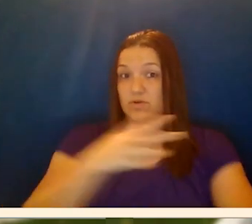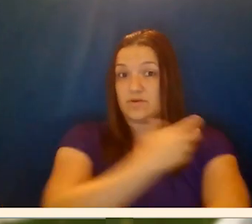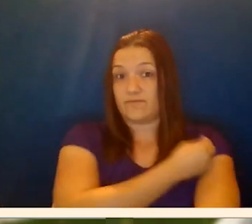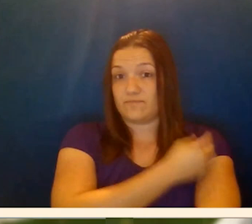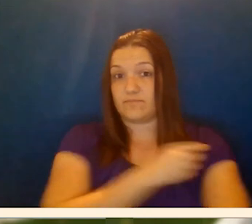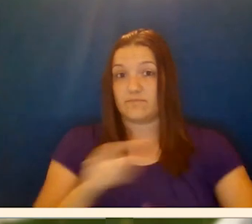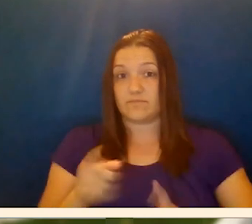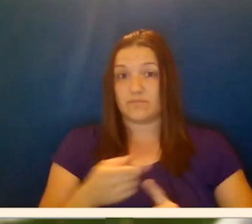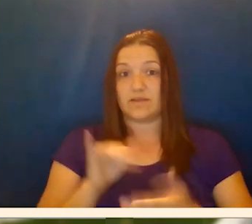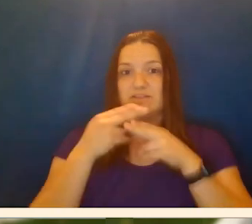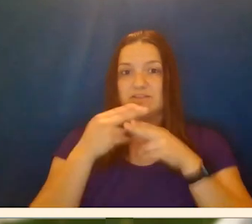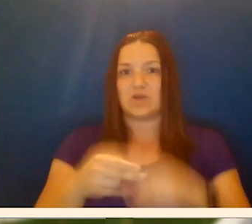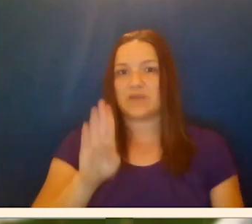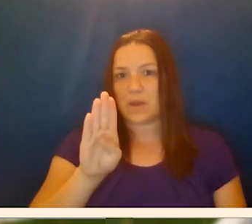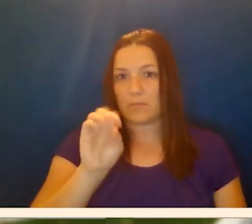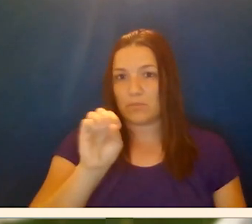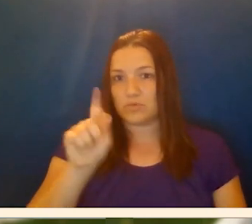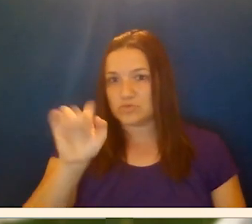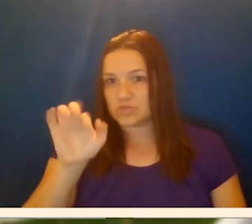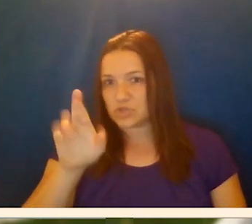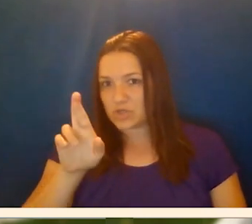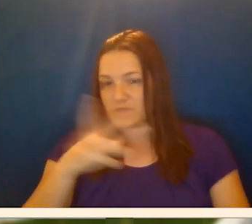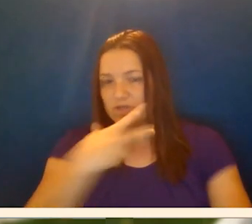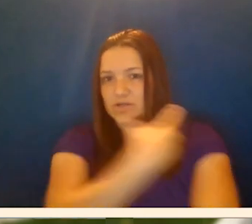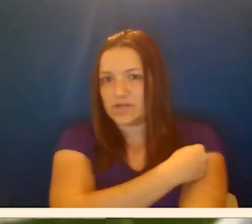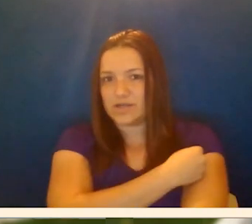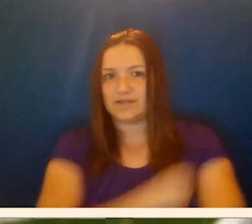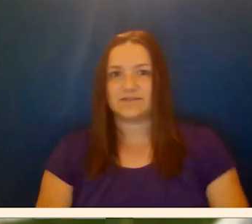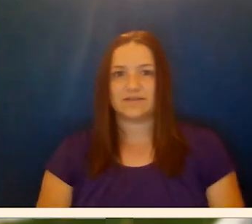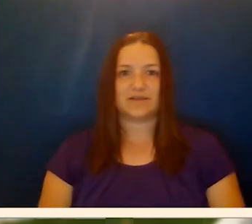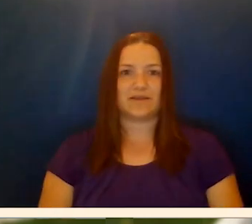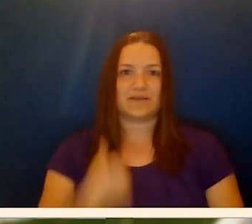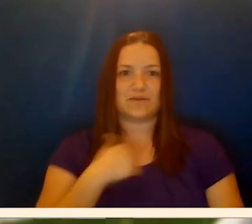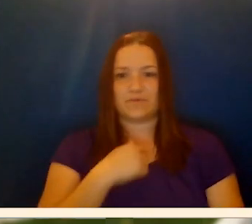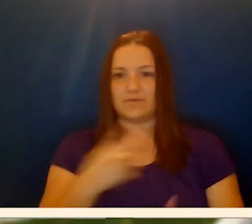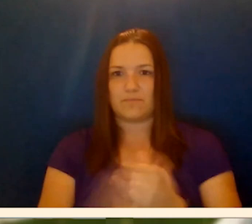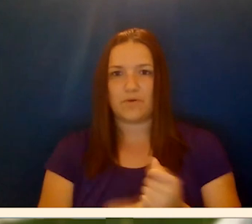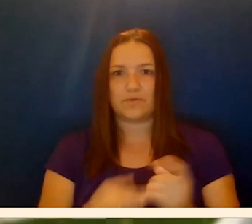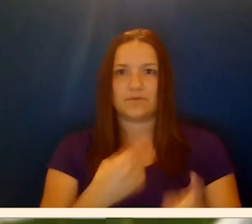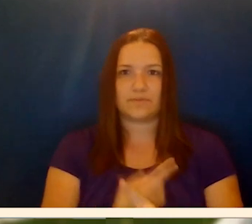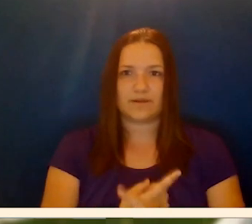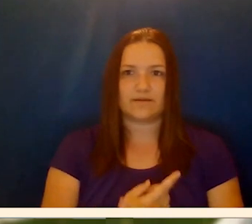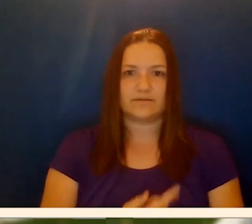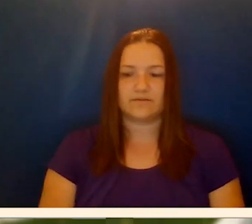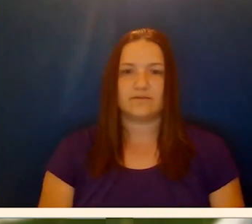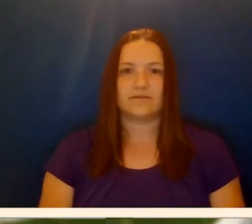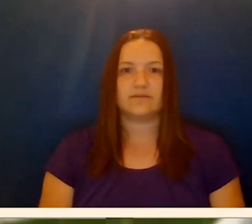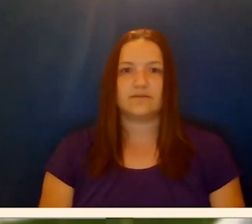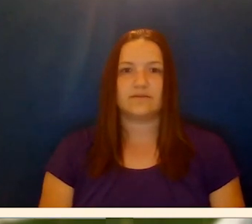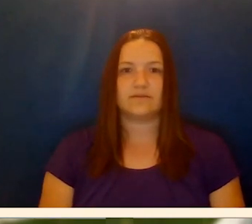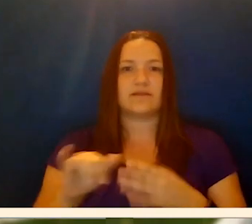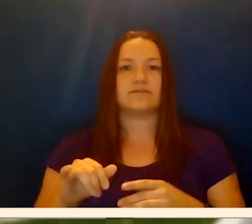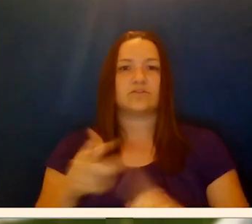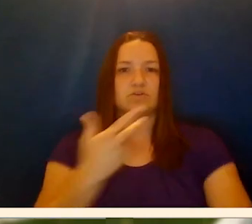So I guess maybe we were both right in that it is a third shot, but it is in fact characterized as